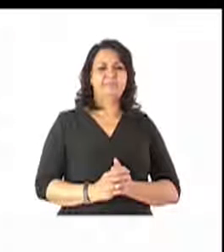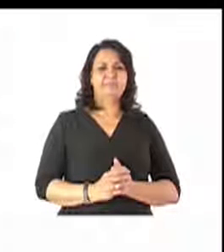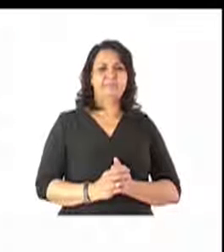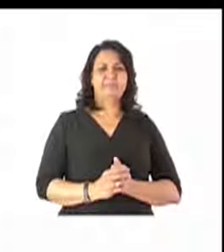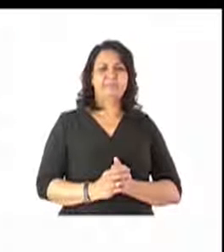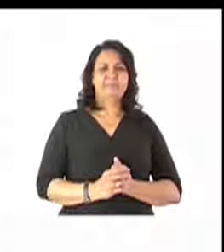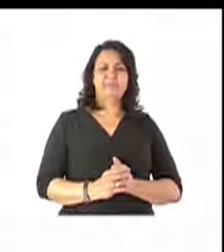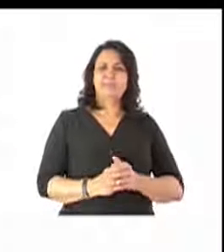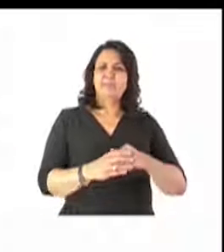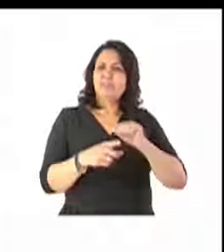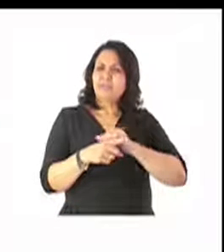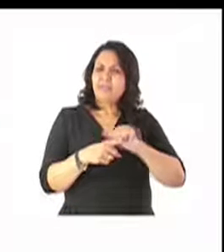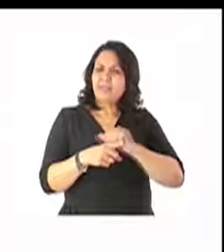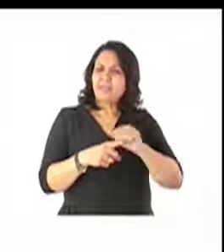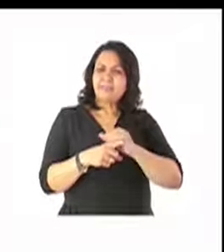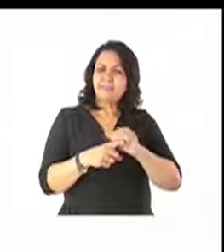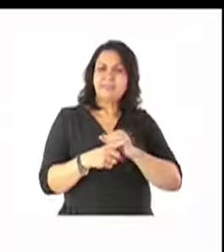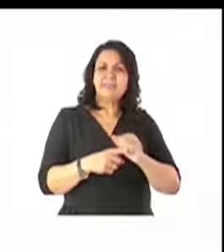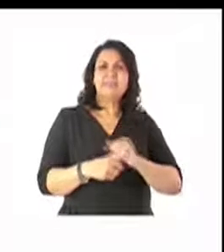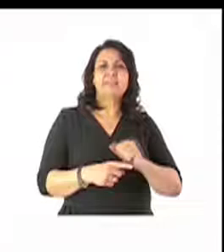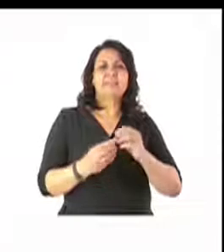your letter O.